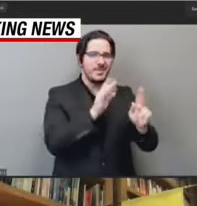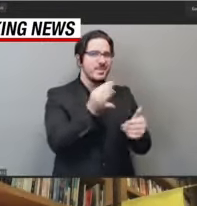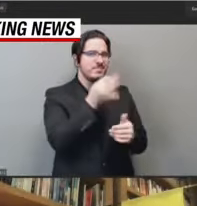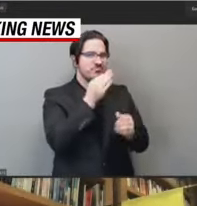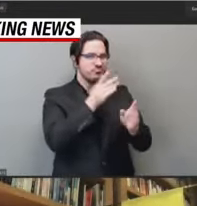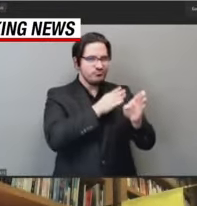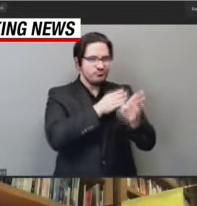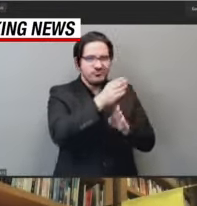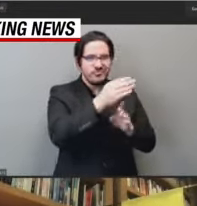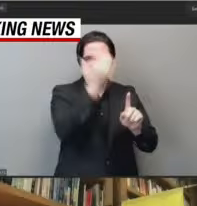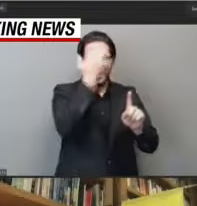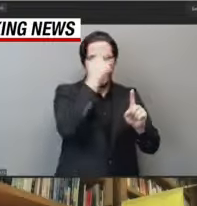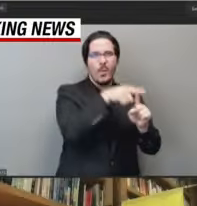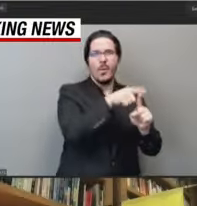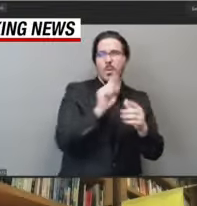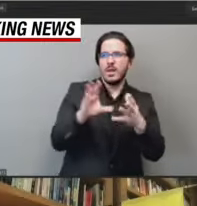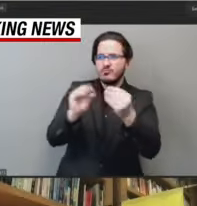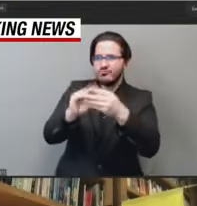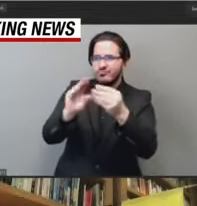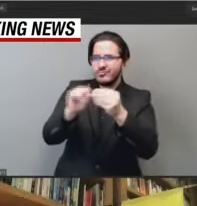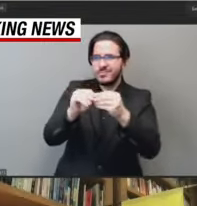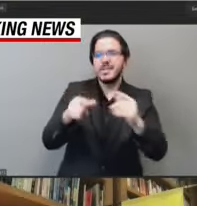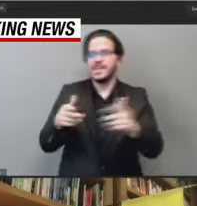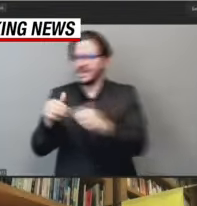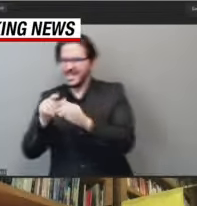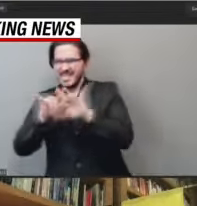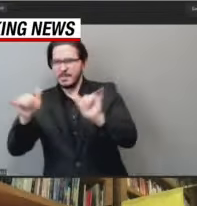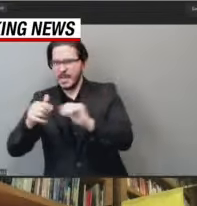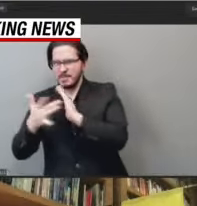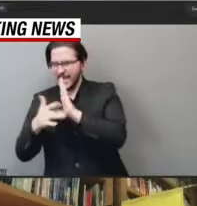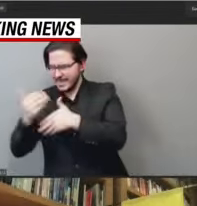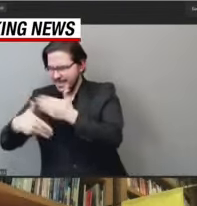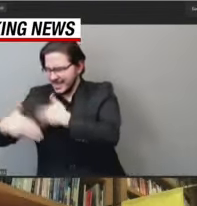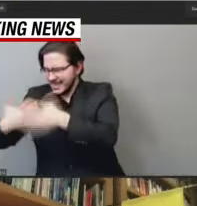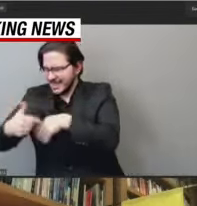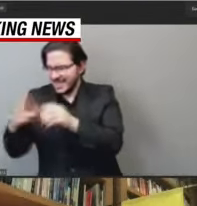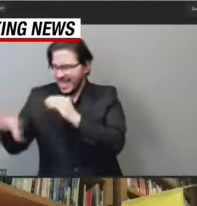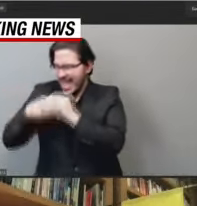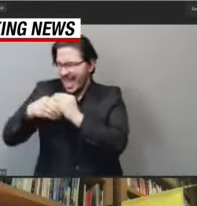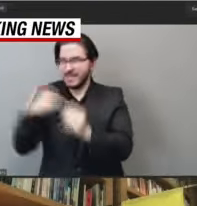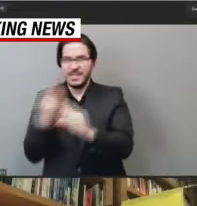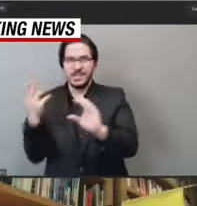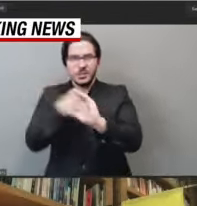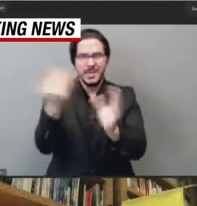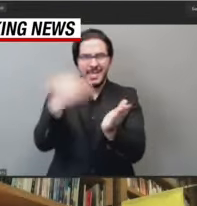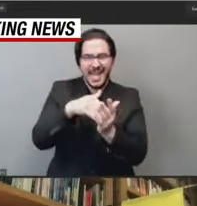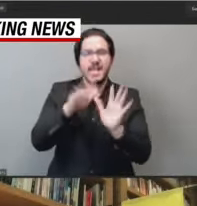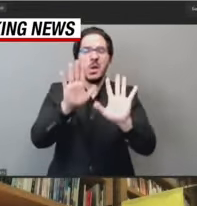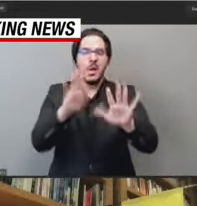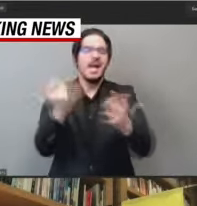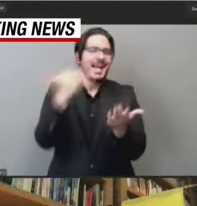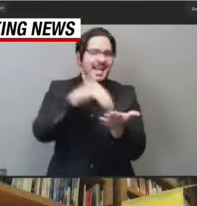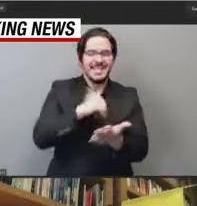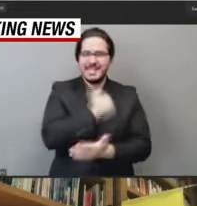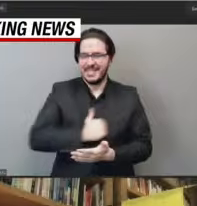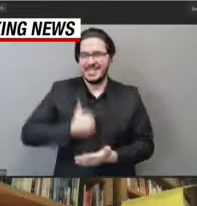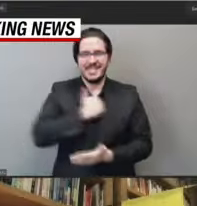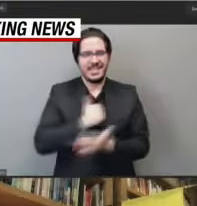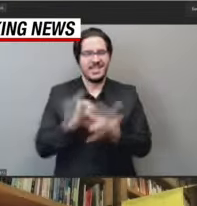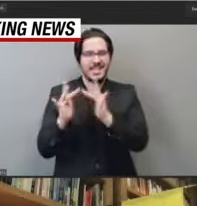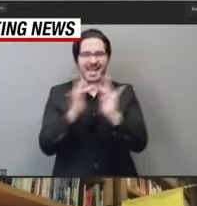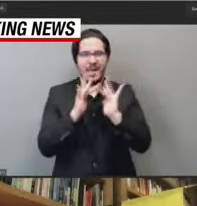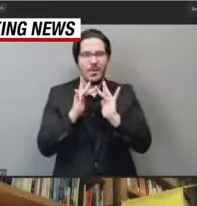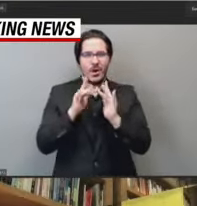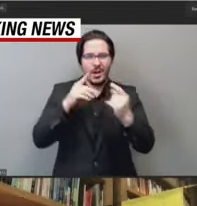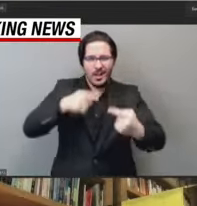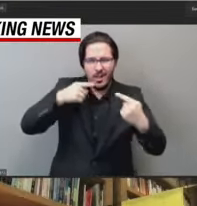back on. And I apologize in advance. We've been struggling with coverage and network reliability, frankly,